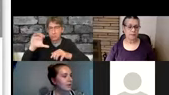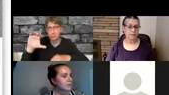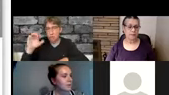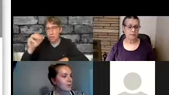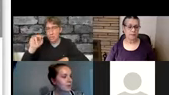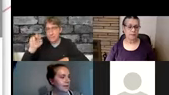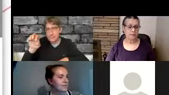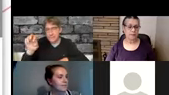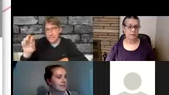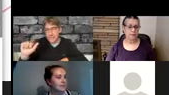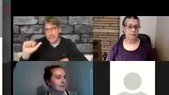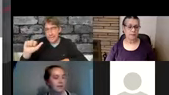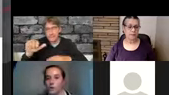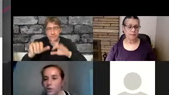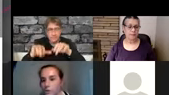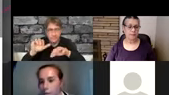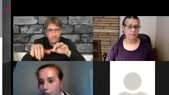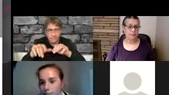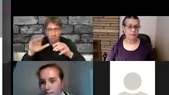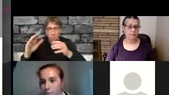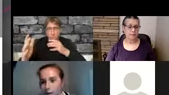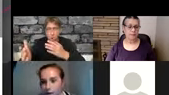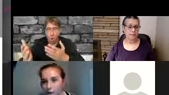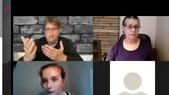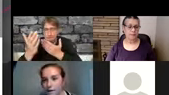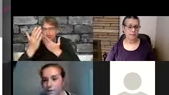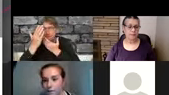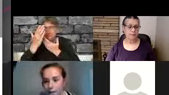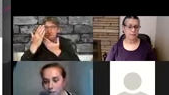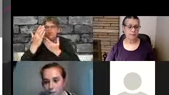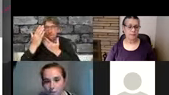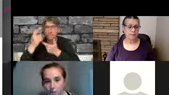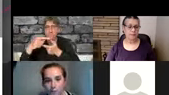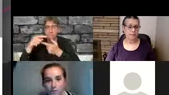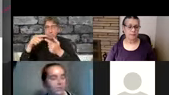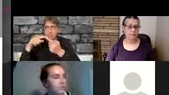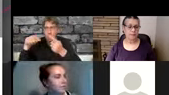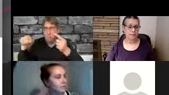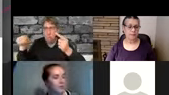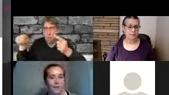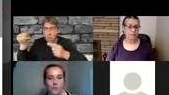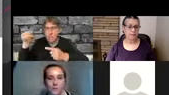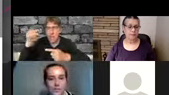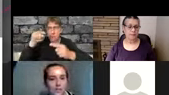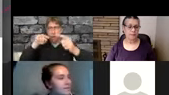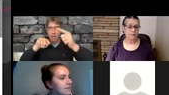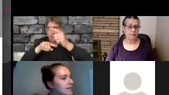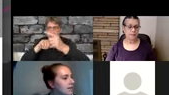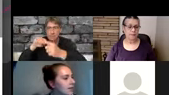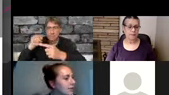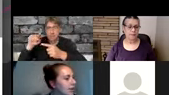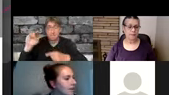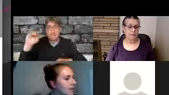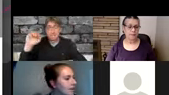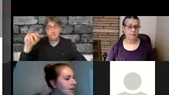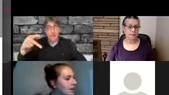And we can zoom in and see the locations nearby and how they interact with the full map of location.